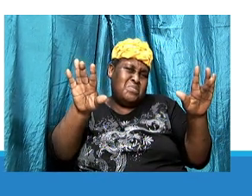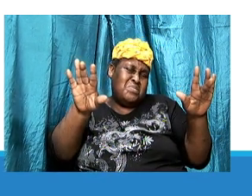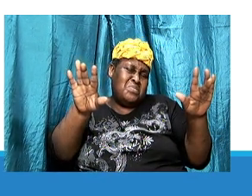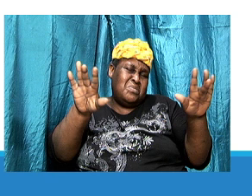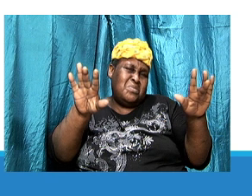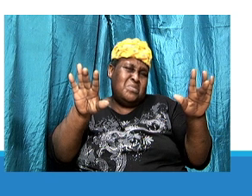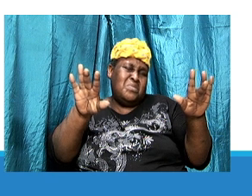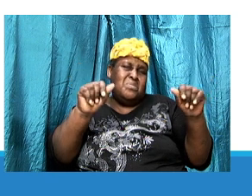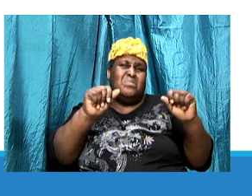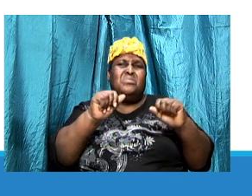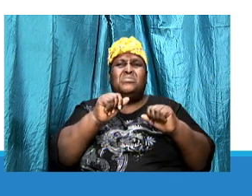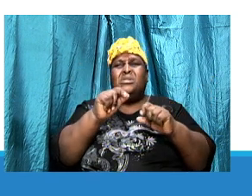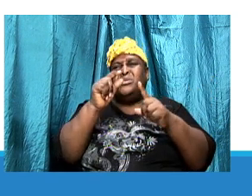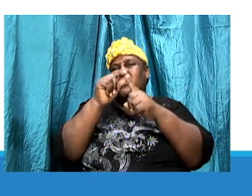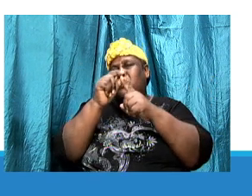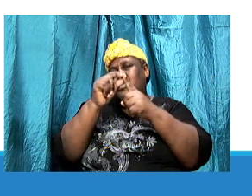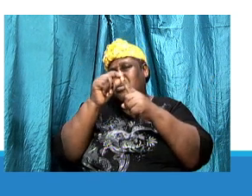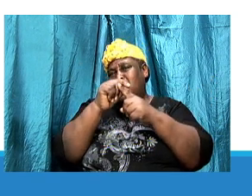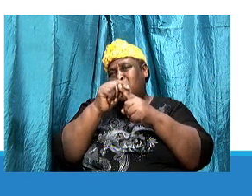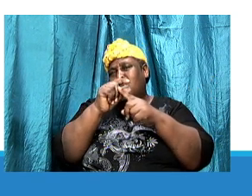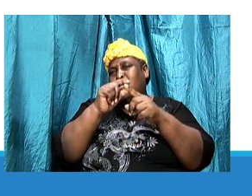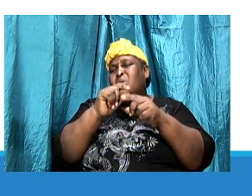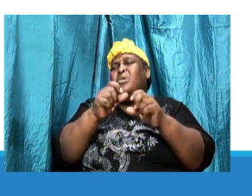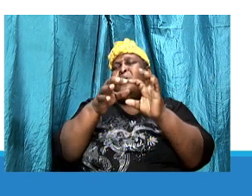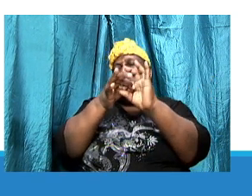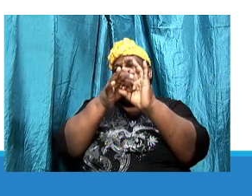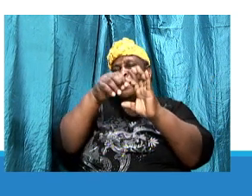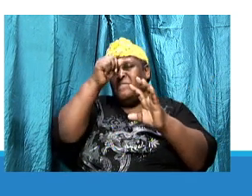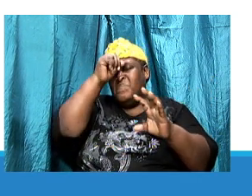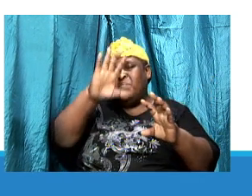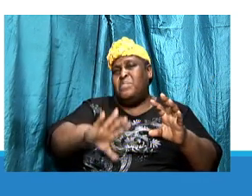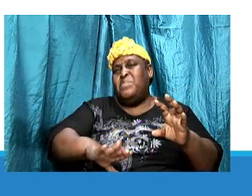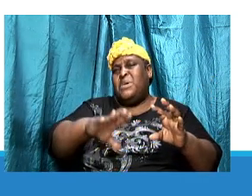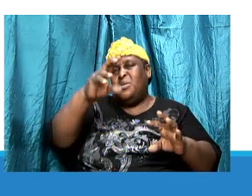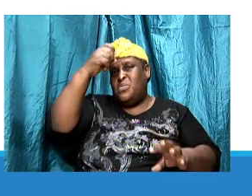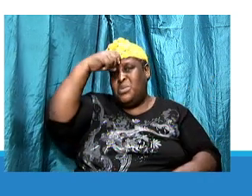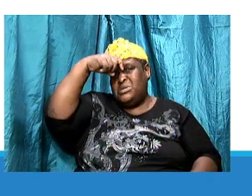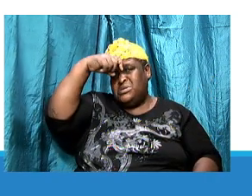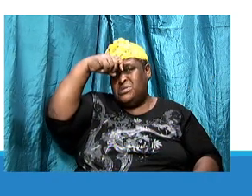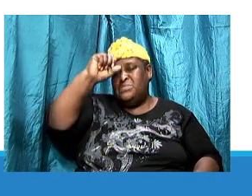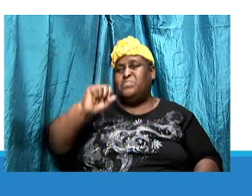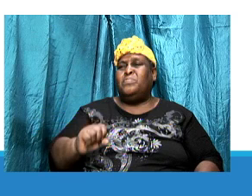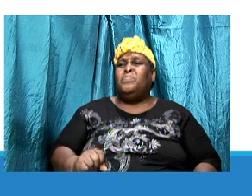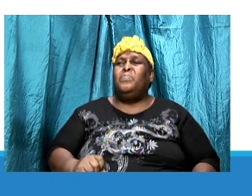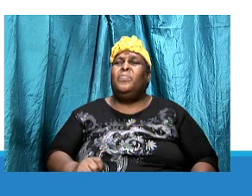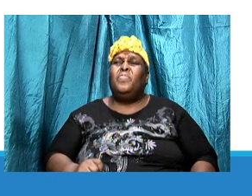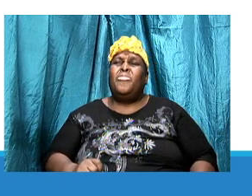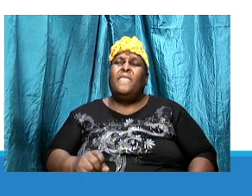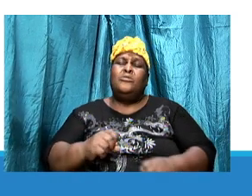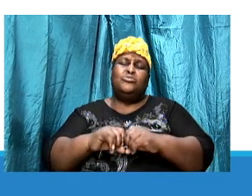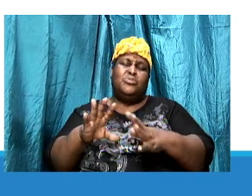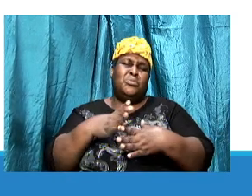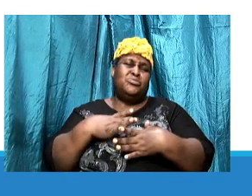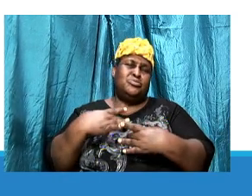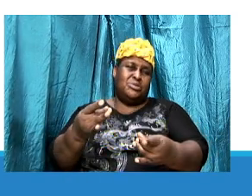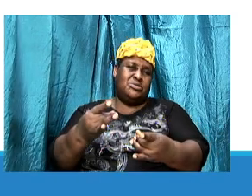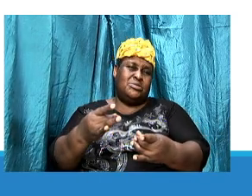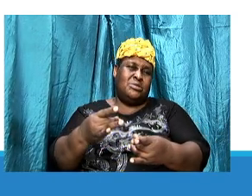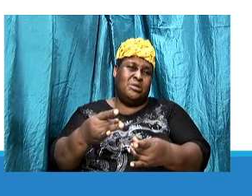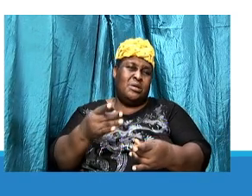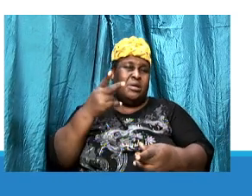words of men's wisdom. And, you know, it is quite interesting because when we look